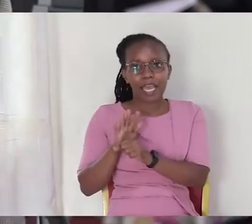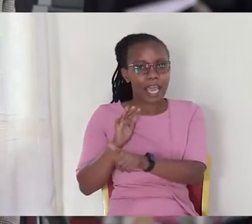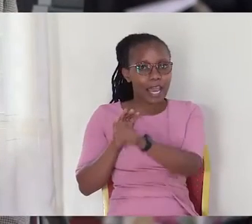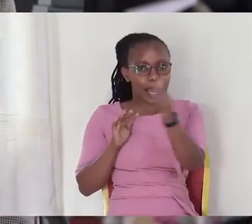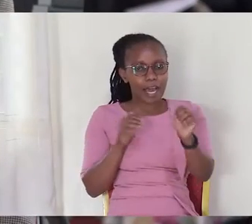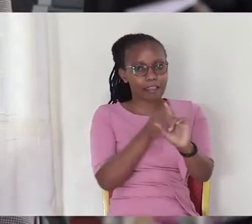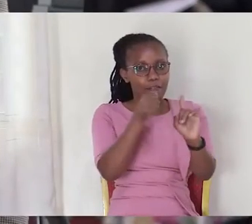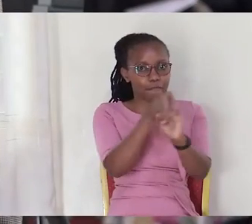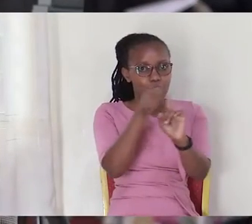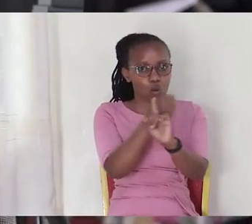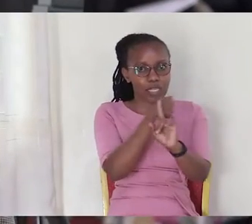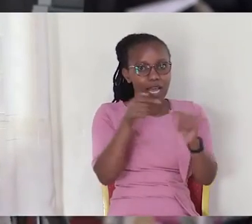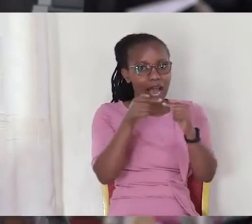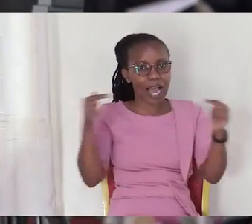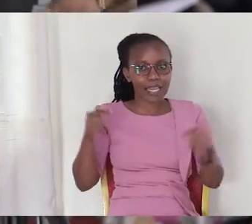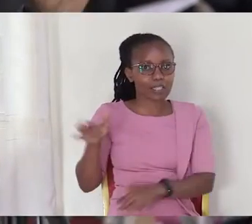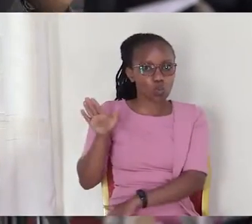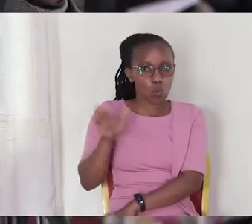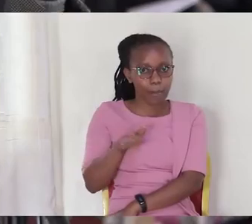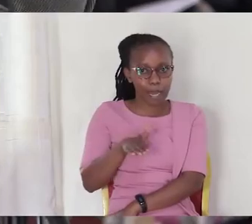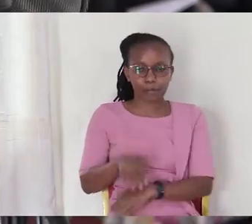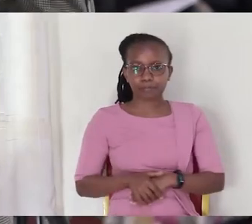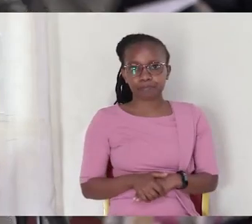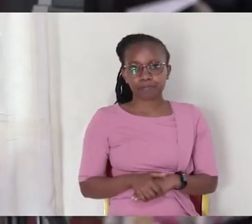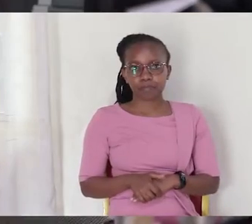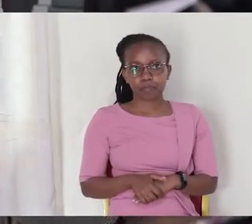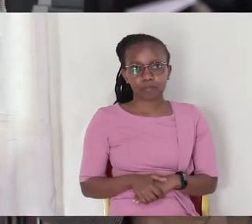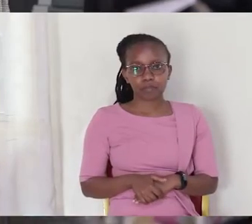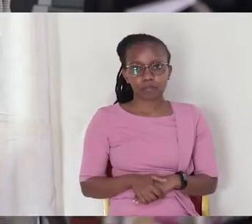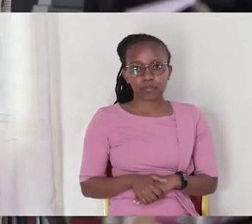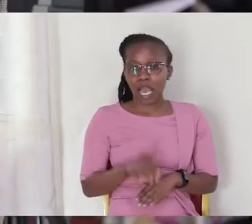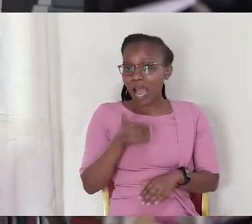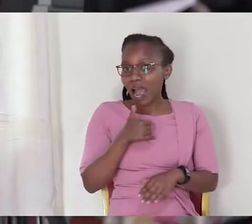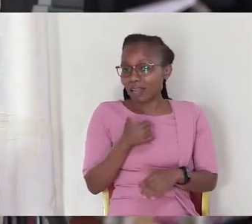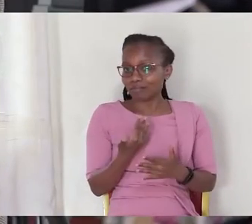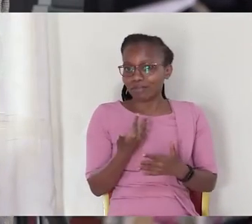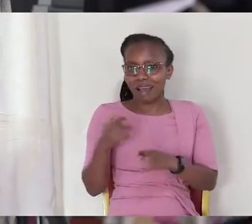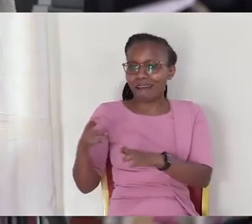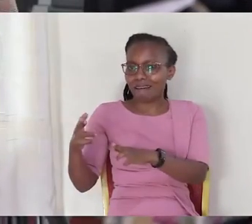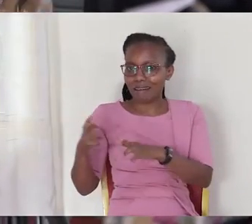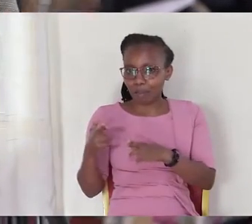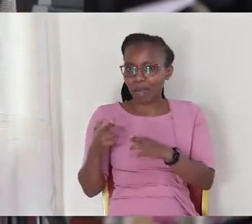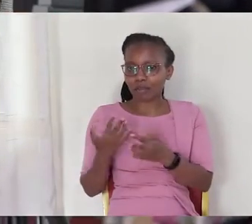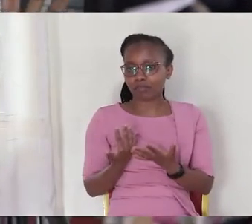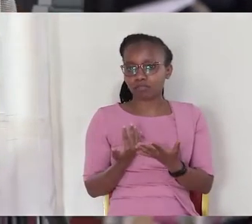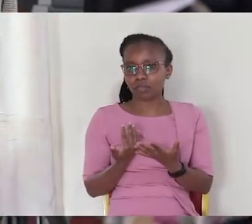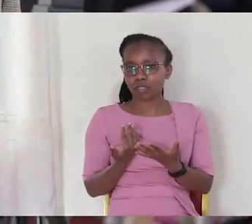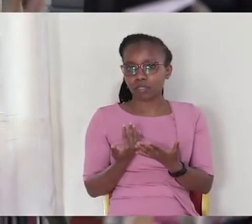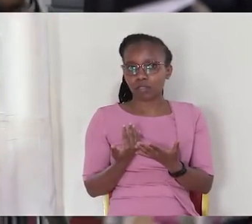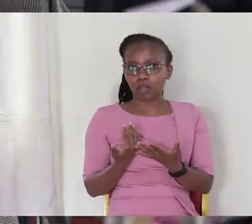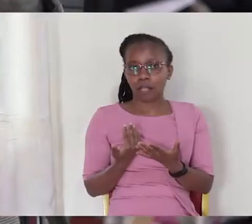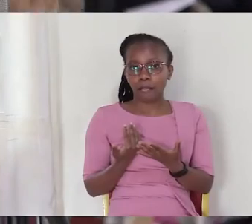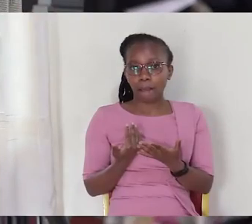against women. Of course, there was gang rape. And there was also, most of the people who are targeted